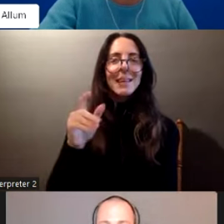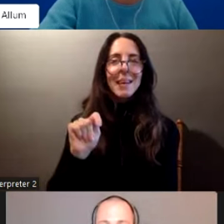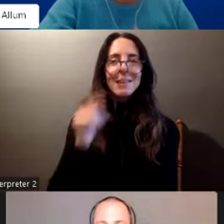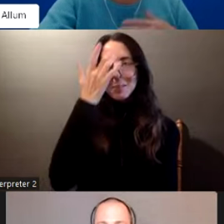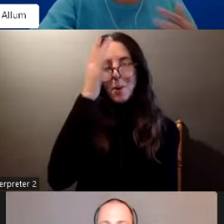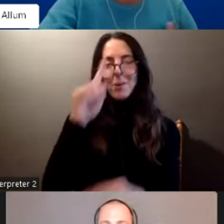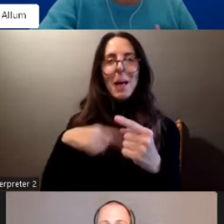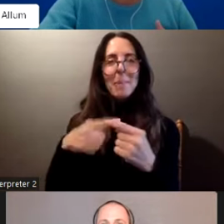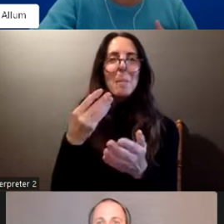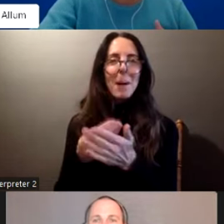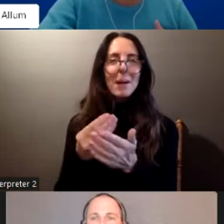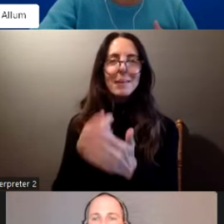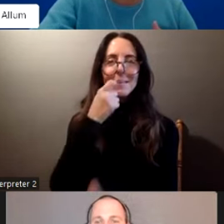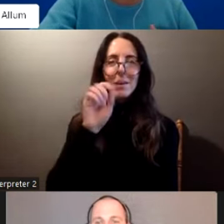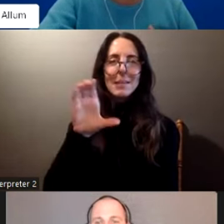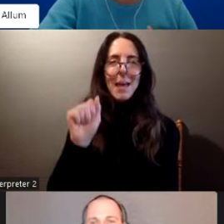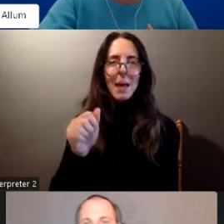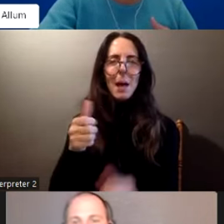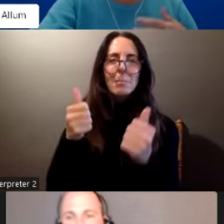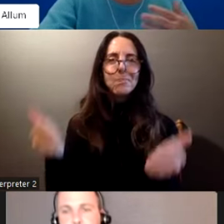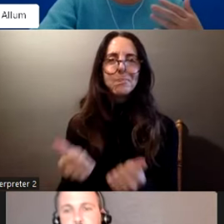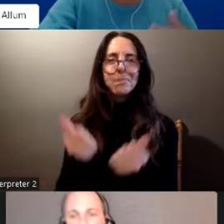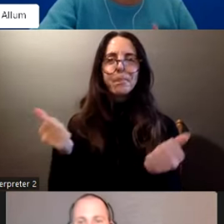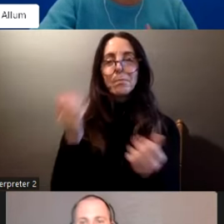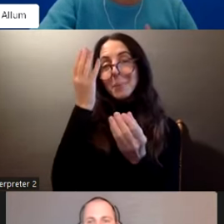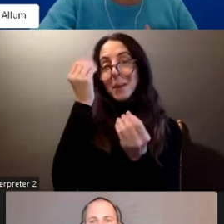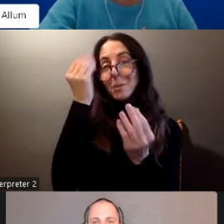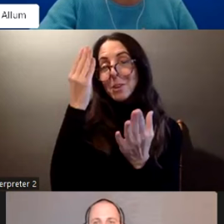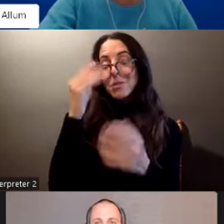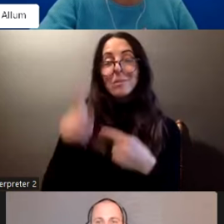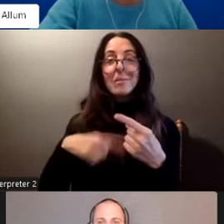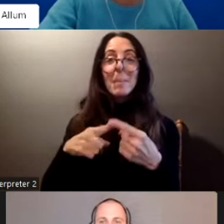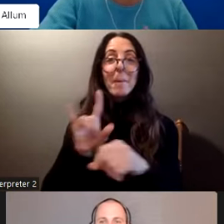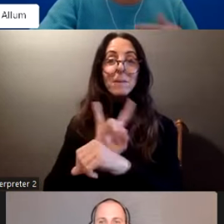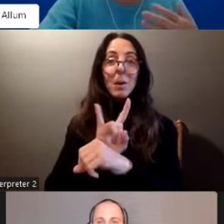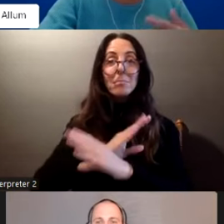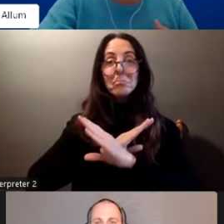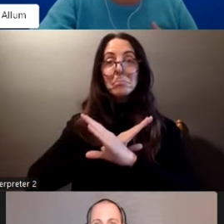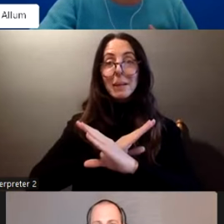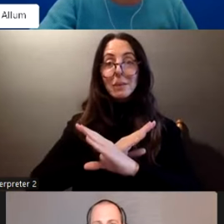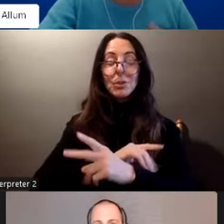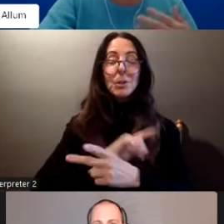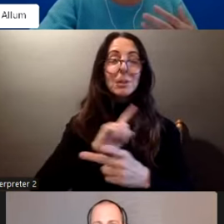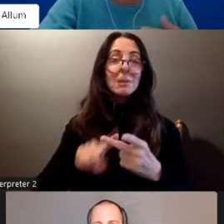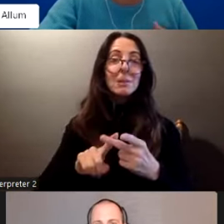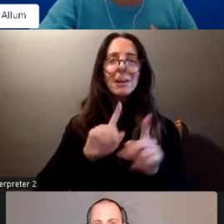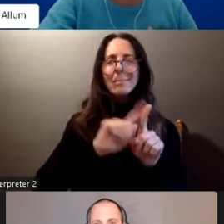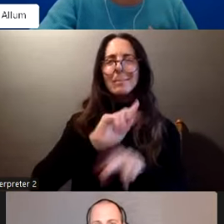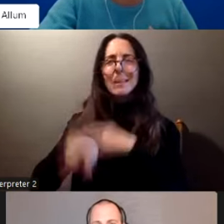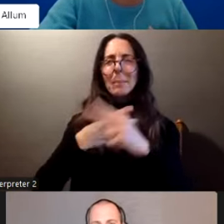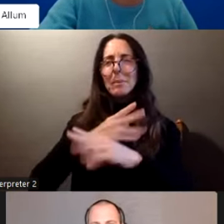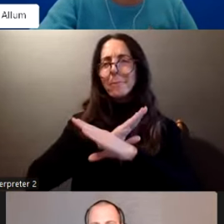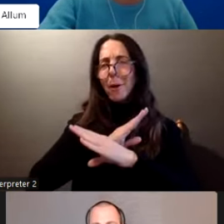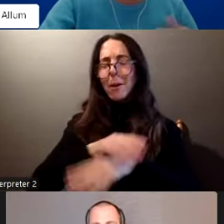getsmarteraboutmoney.ca. We have lots of information on there about fraud prevention, different types of frauds, how you can